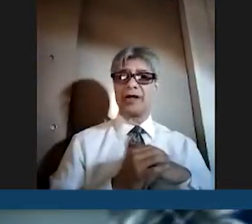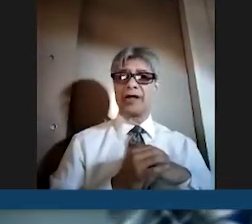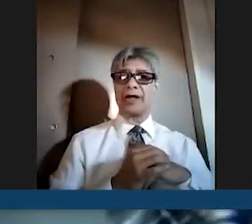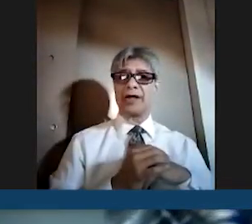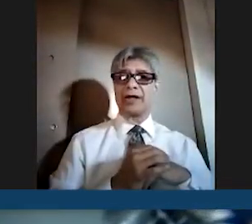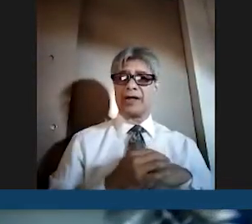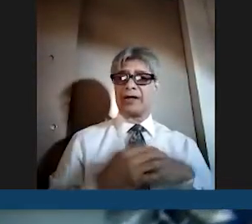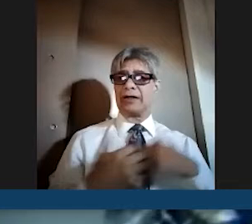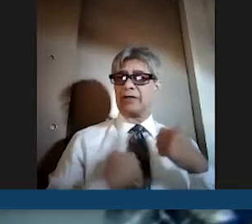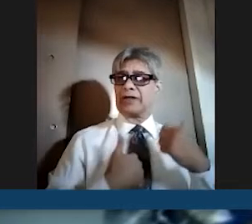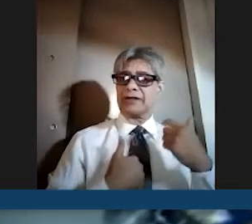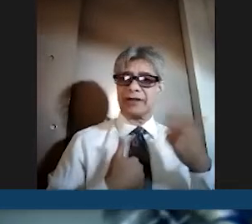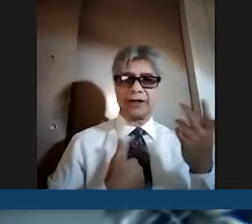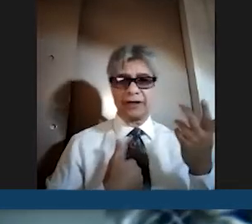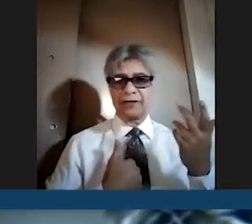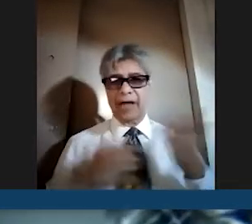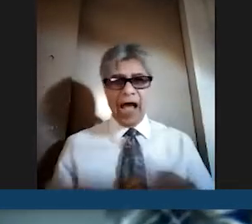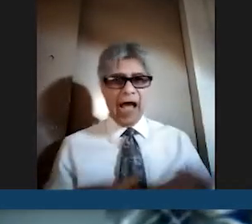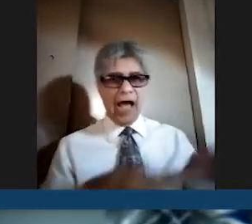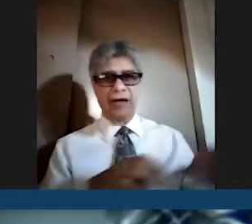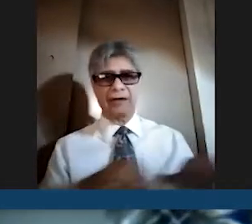being active, and at least